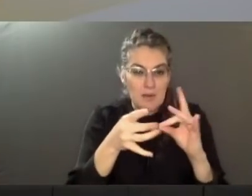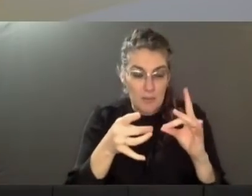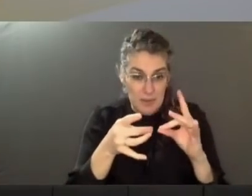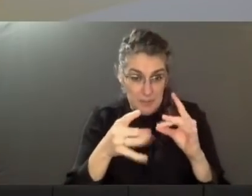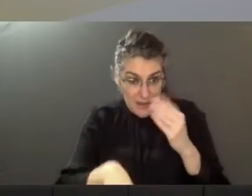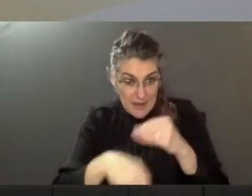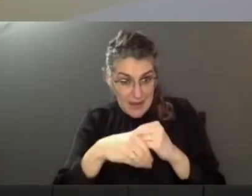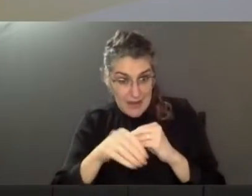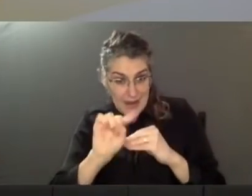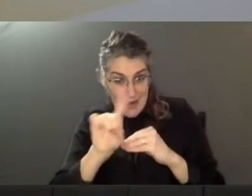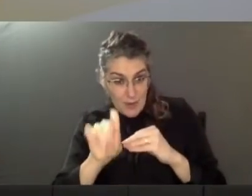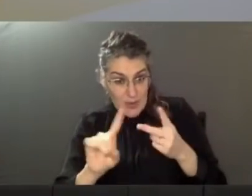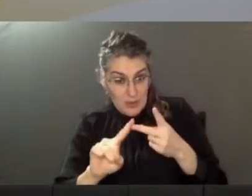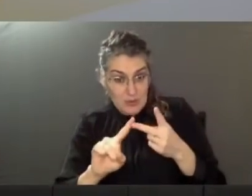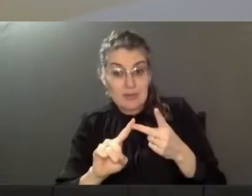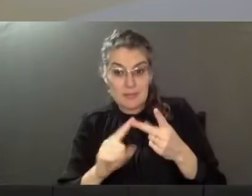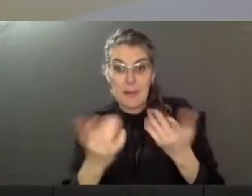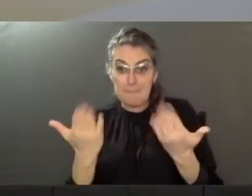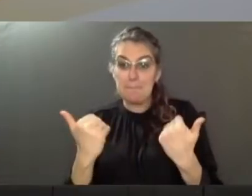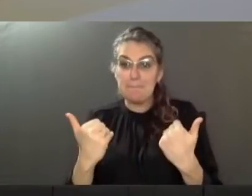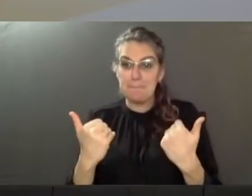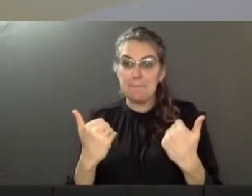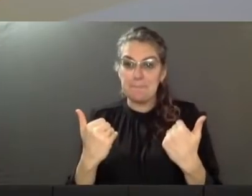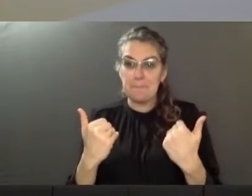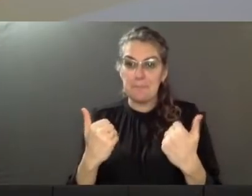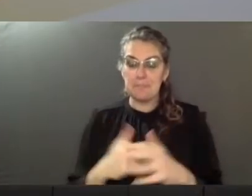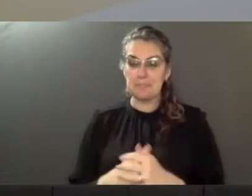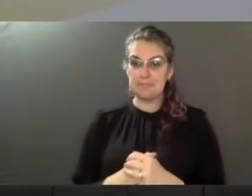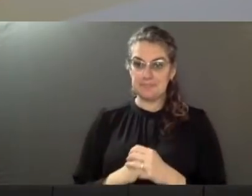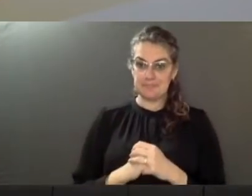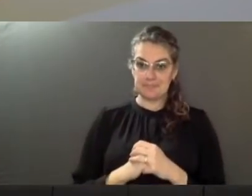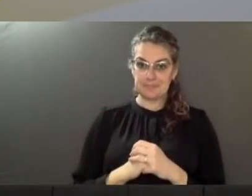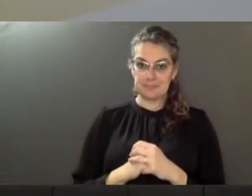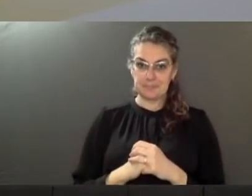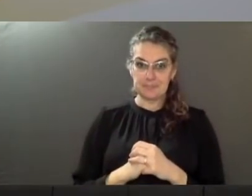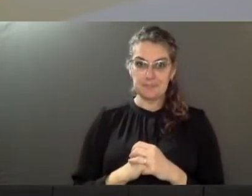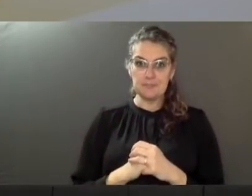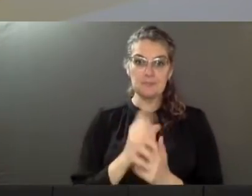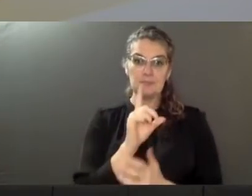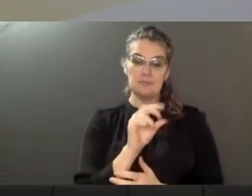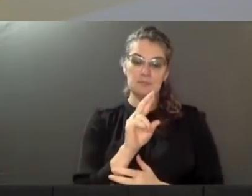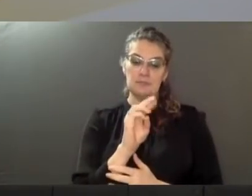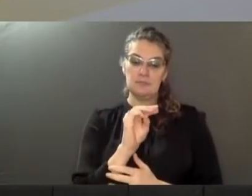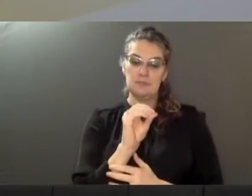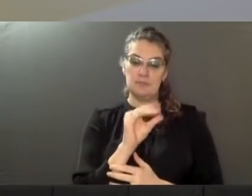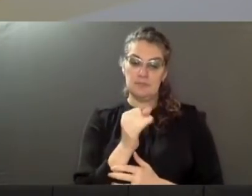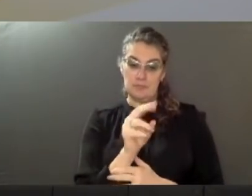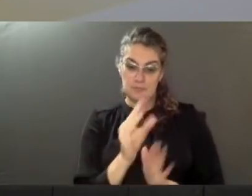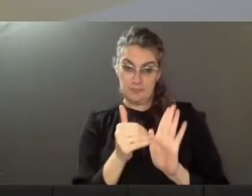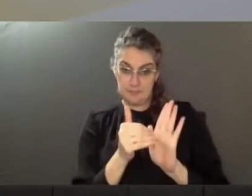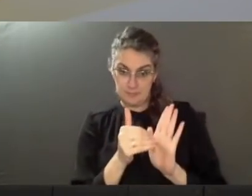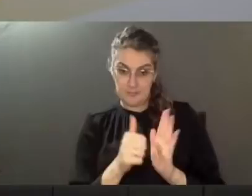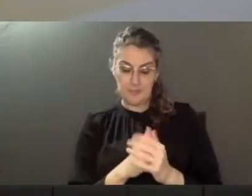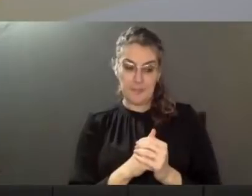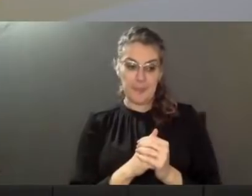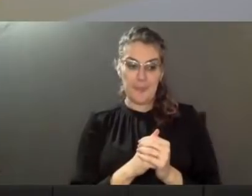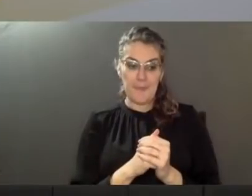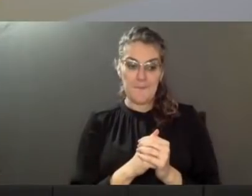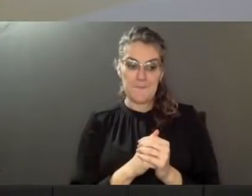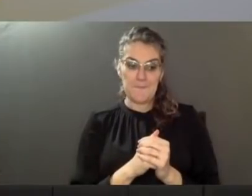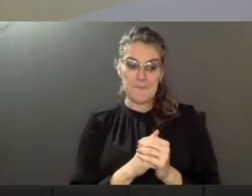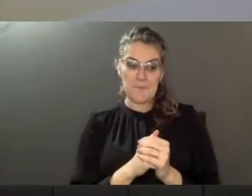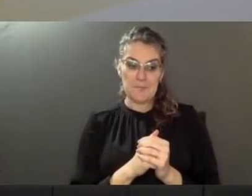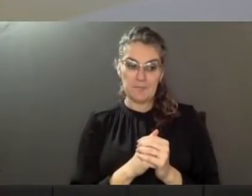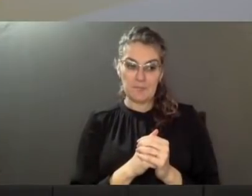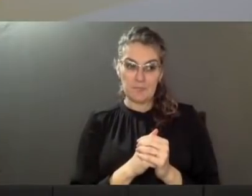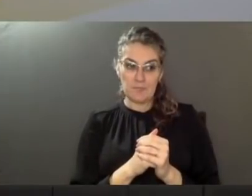question? Go ahead. Dr. Morrison, I just wonder, though, if you could sort of characterize whether maybe there